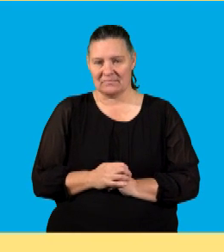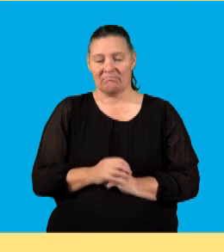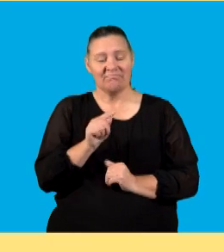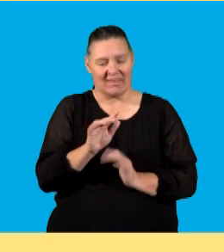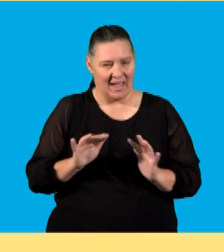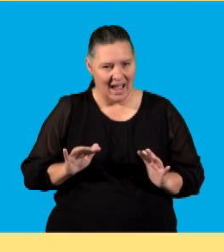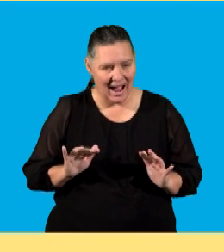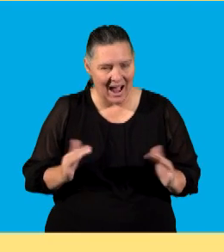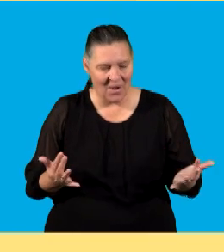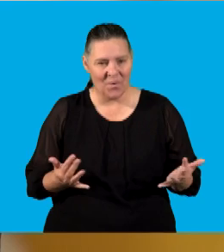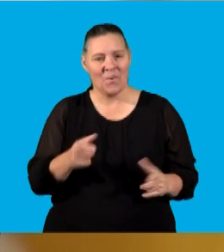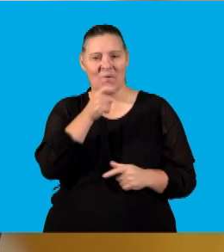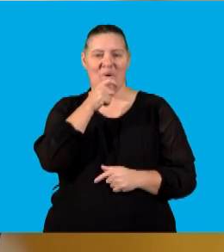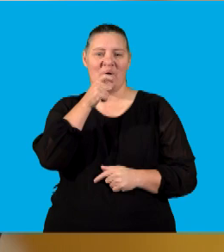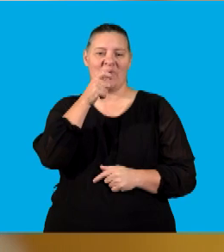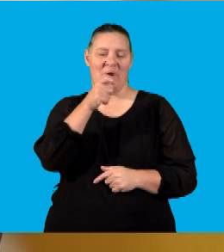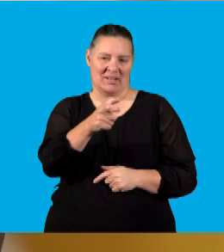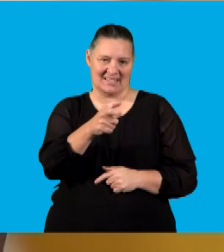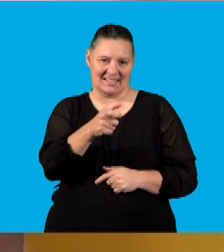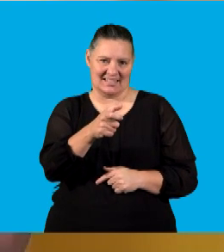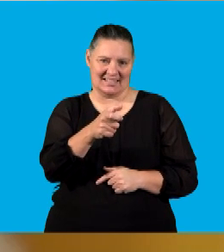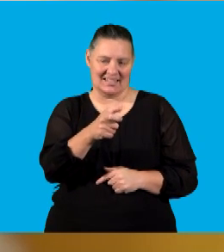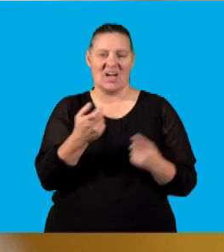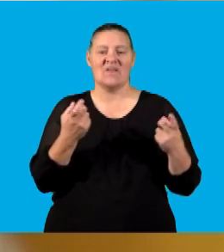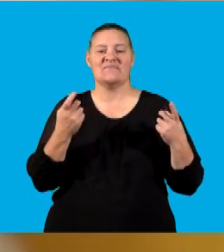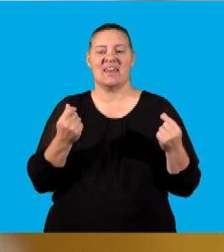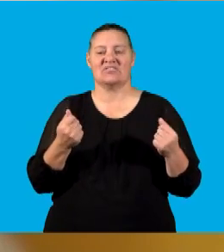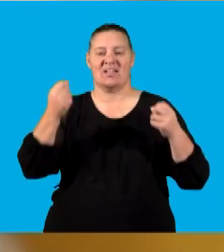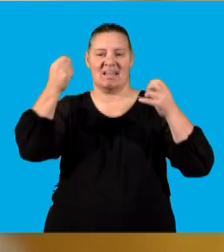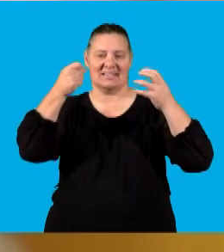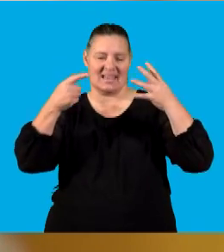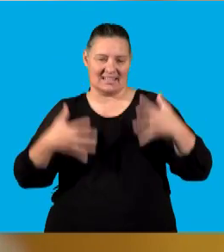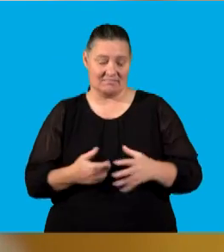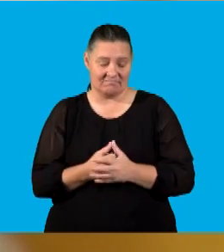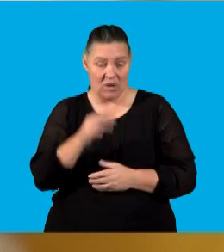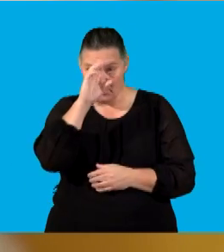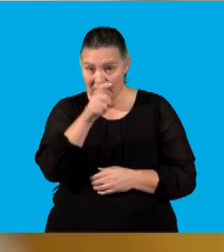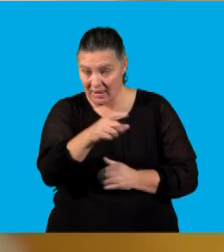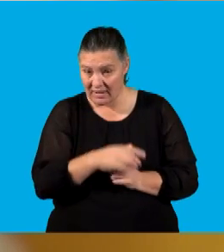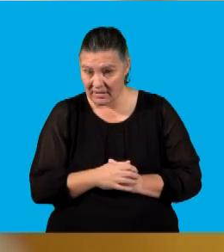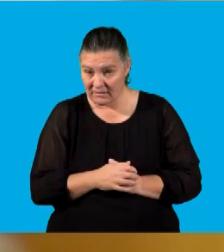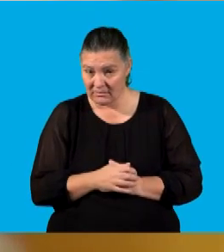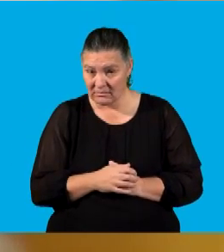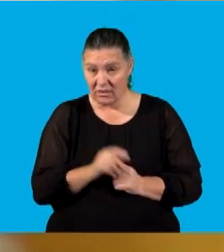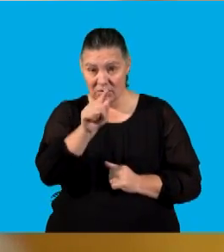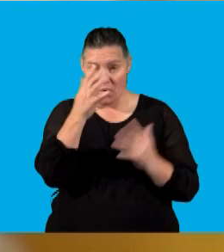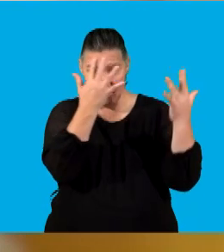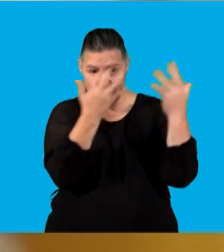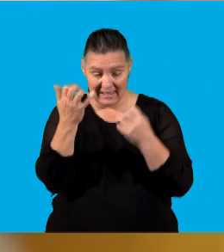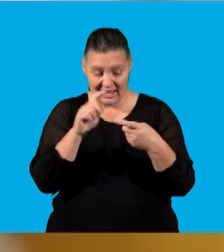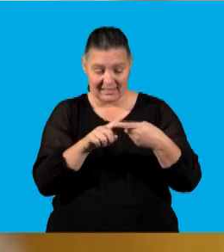2022. This is how you would then comment on your financial indicators. Remember,